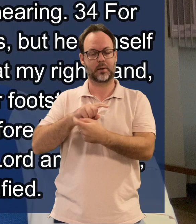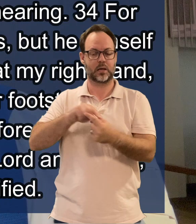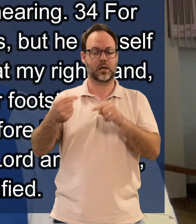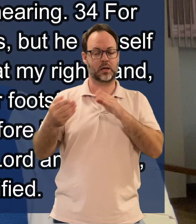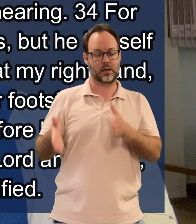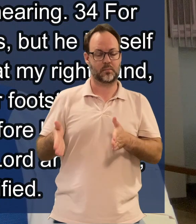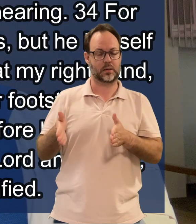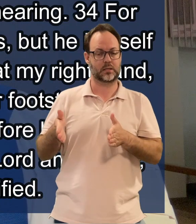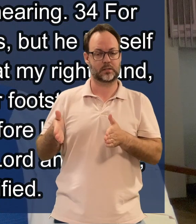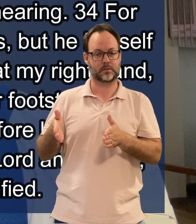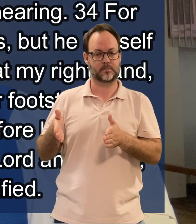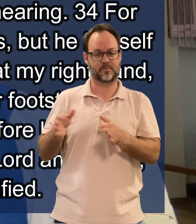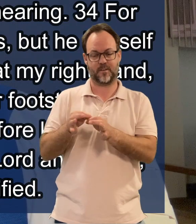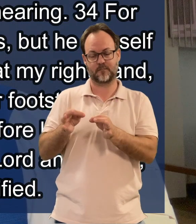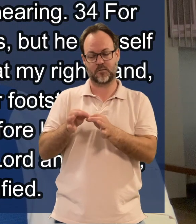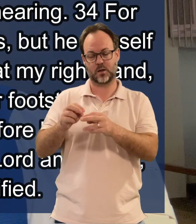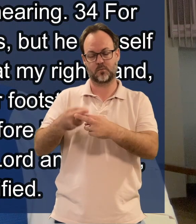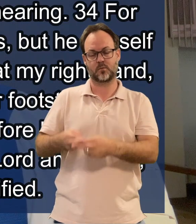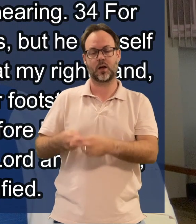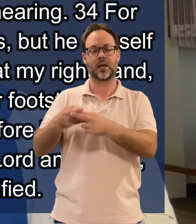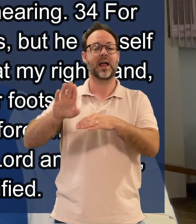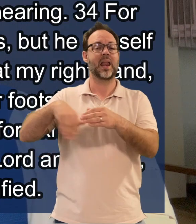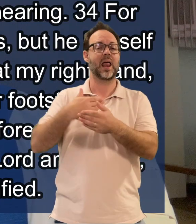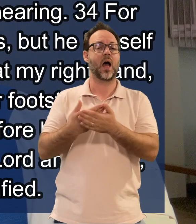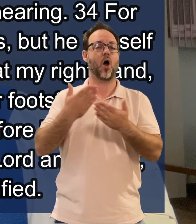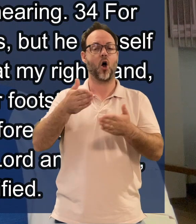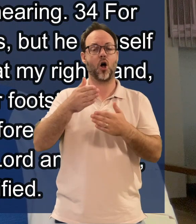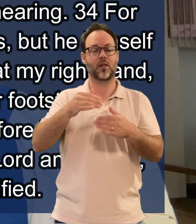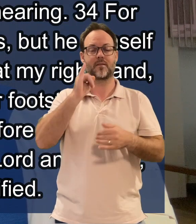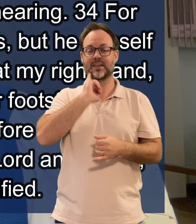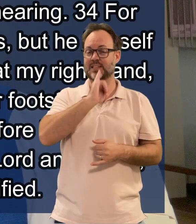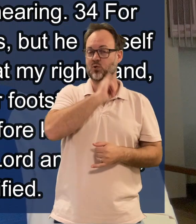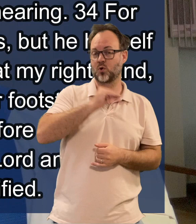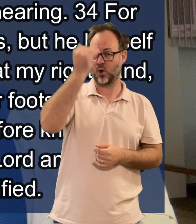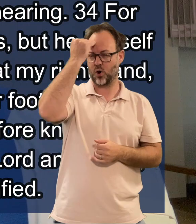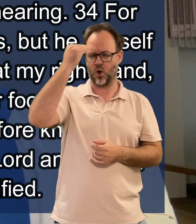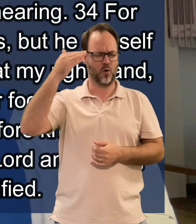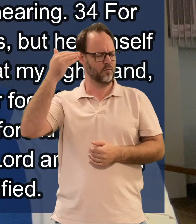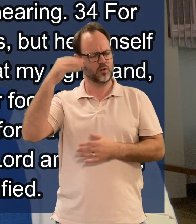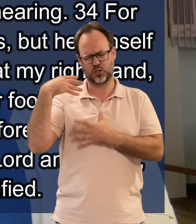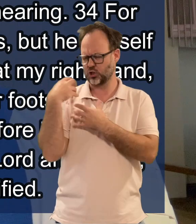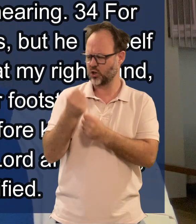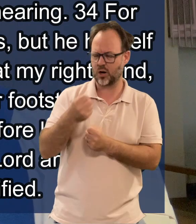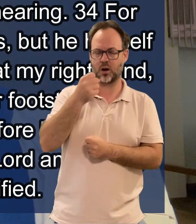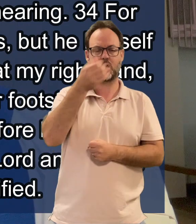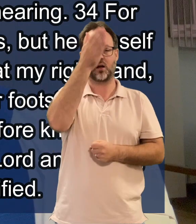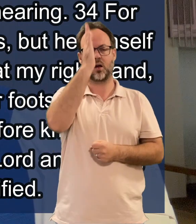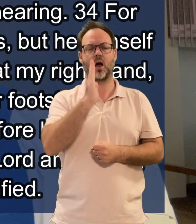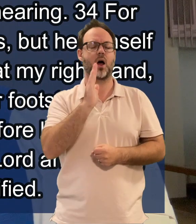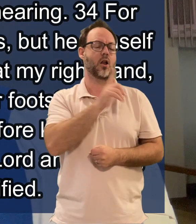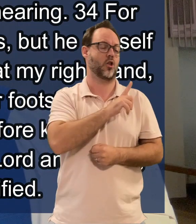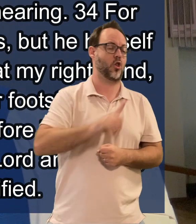footstool. Let all the house of Israel, therefore, know for certain that God has made him both Lord and